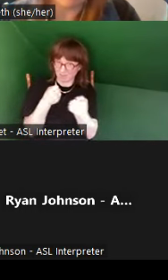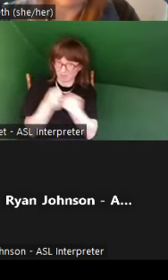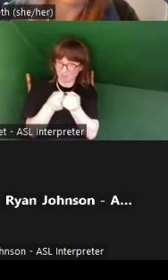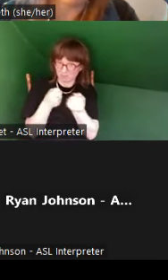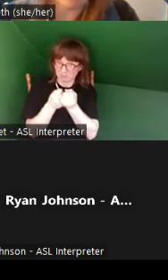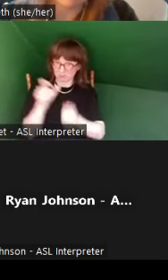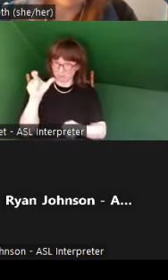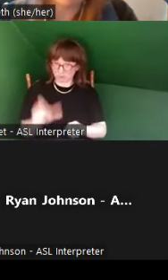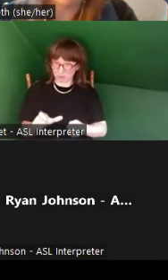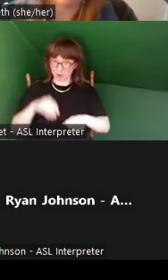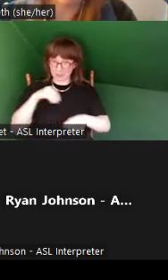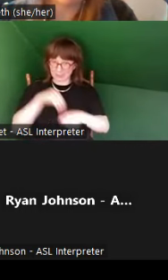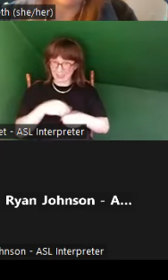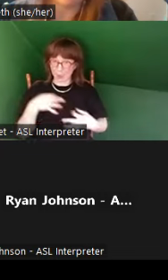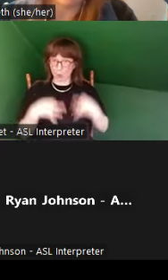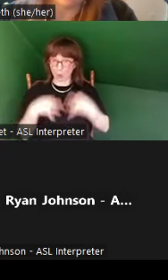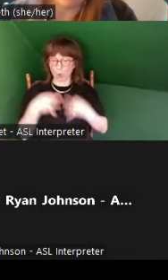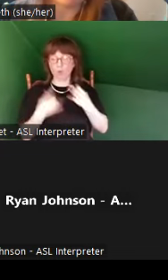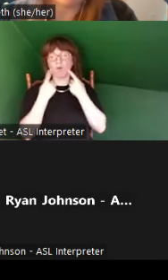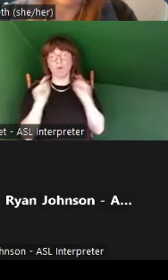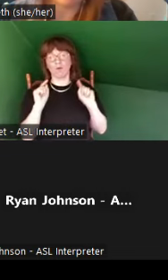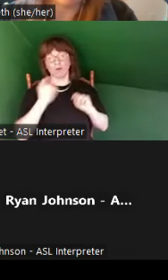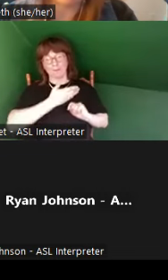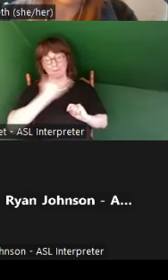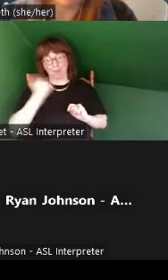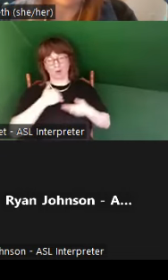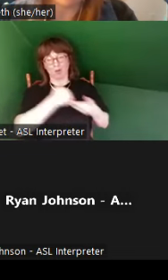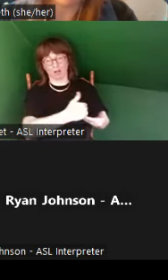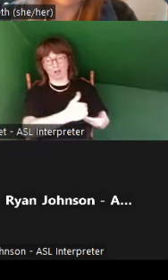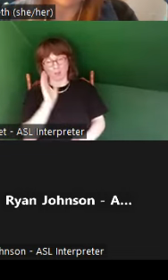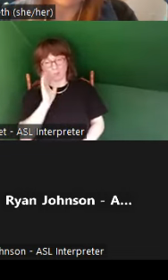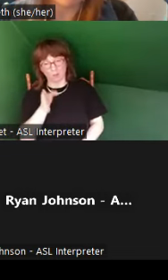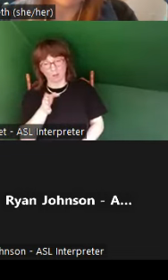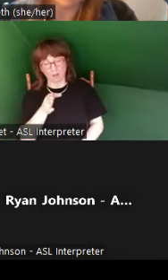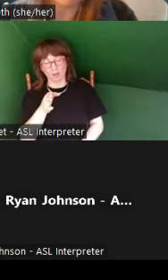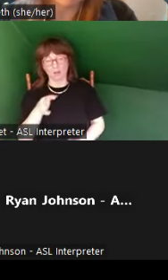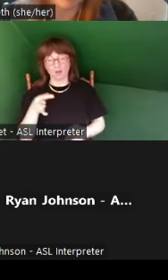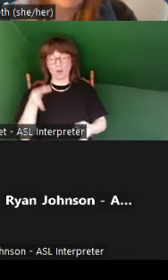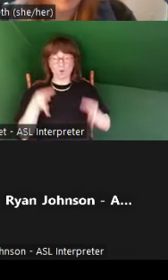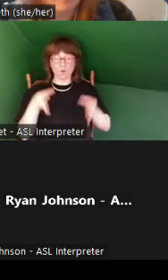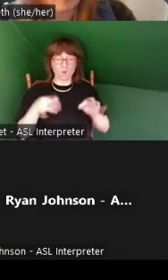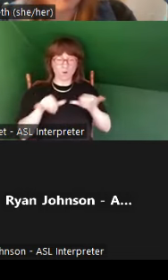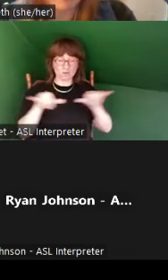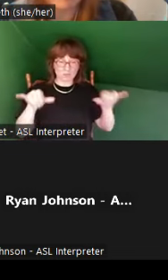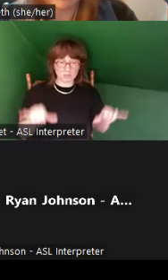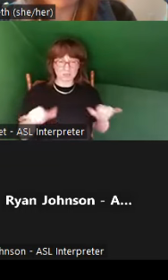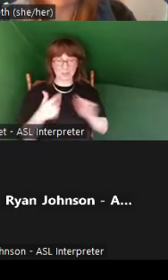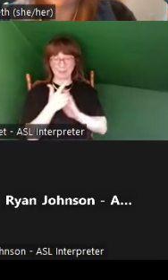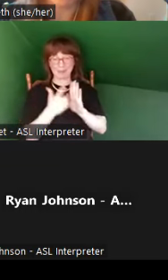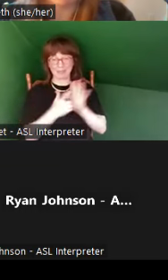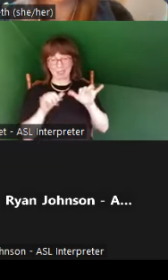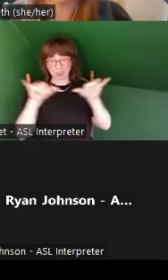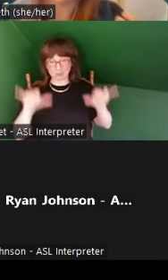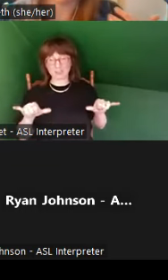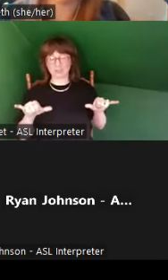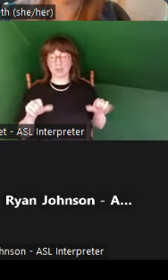it'll be for the victim survivor. Because we know that the court system and legal system can be re-traumatizing, and it's important for